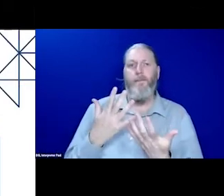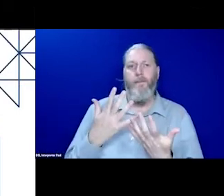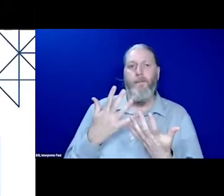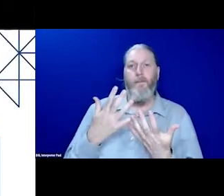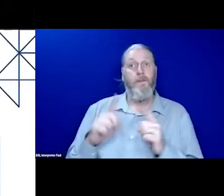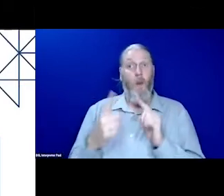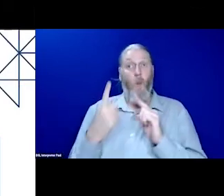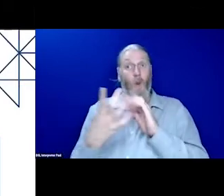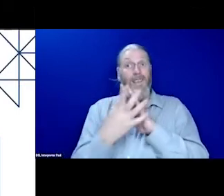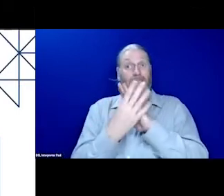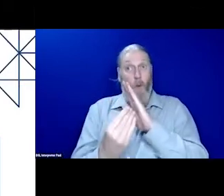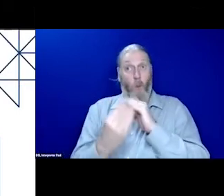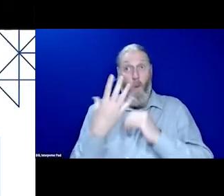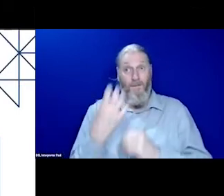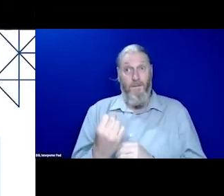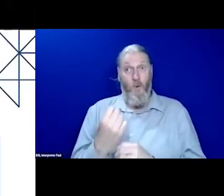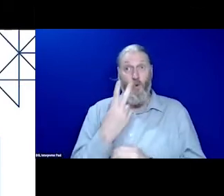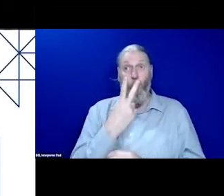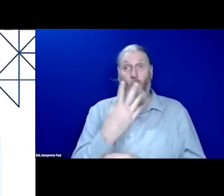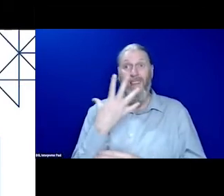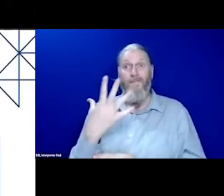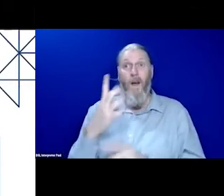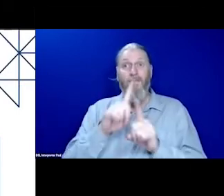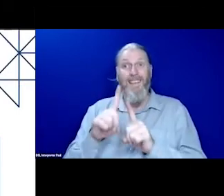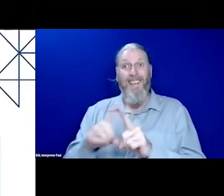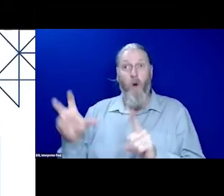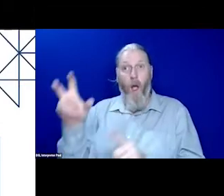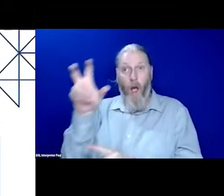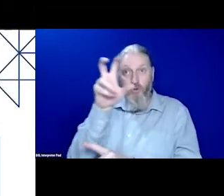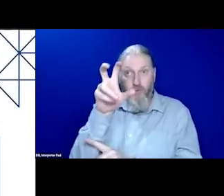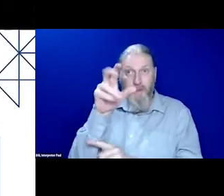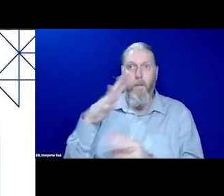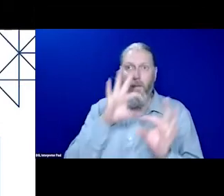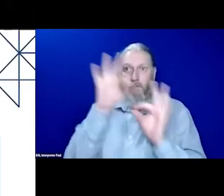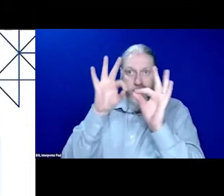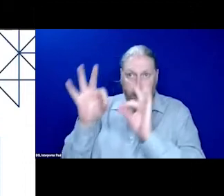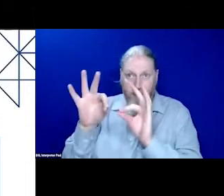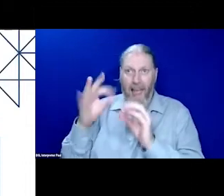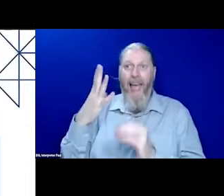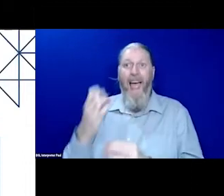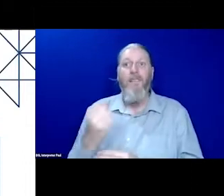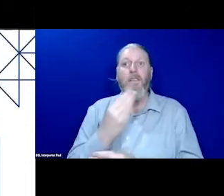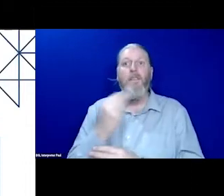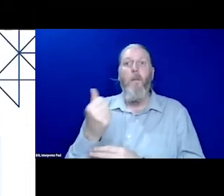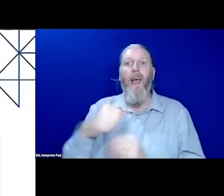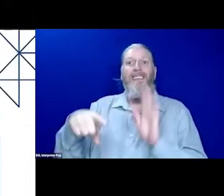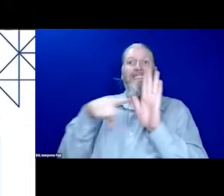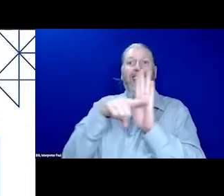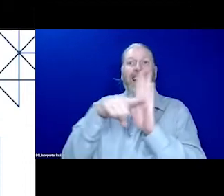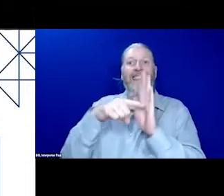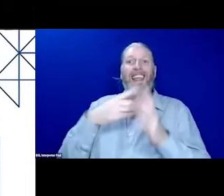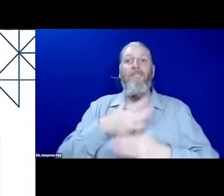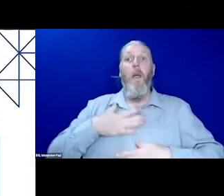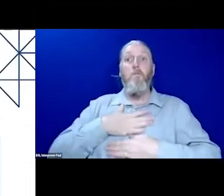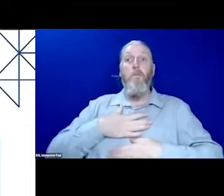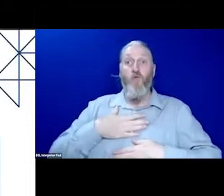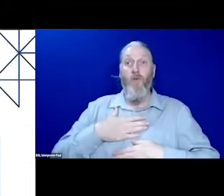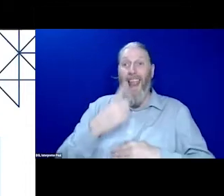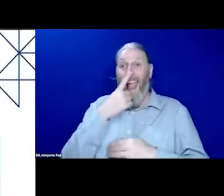example, across 25 countries, negative climate emotions have been linked with insomnia and worse self-rated mental